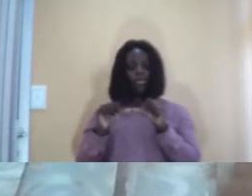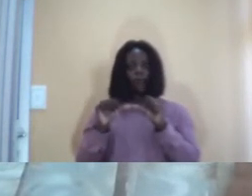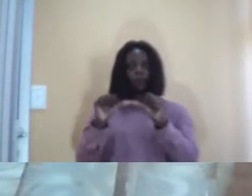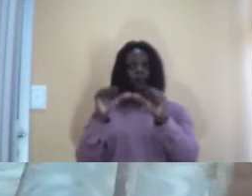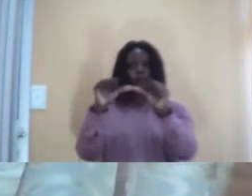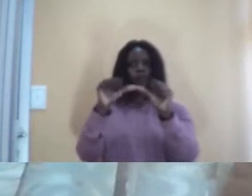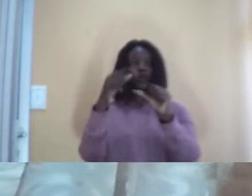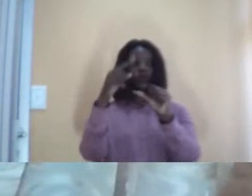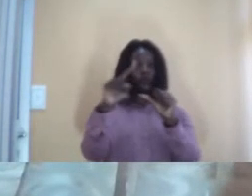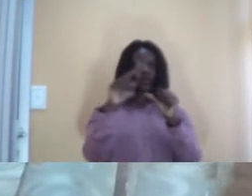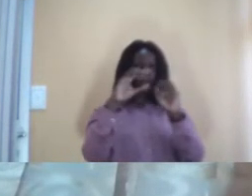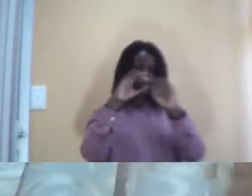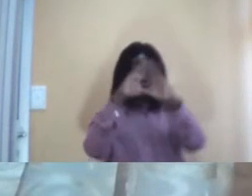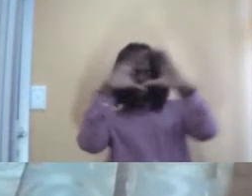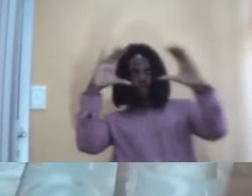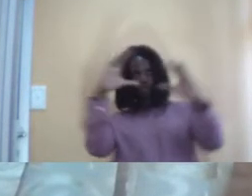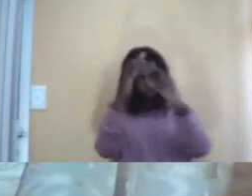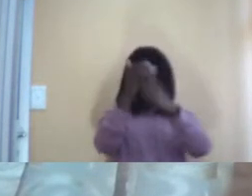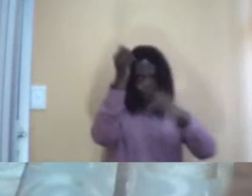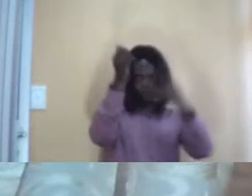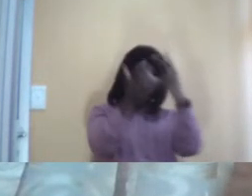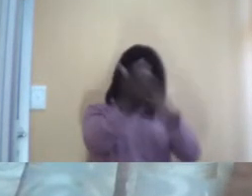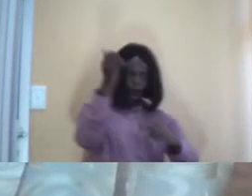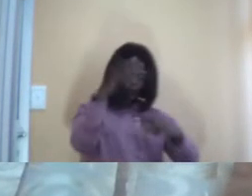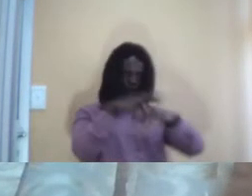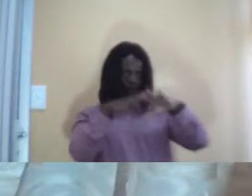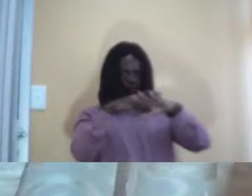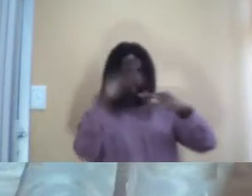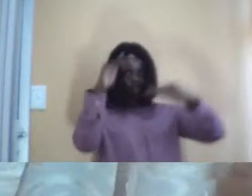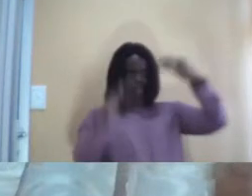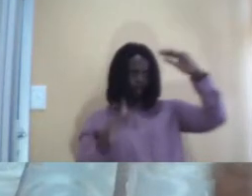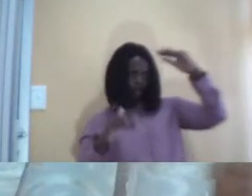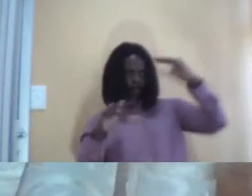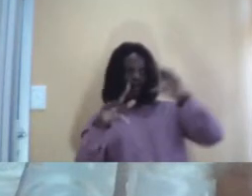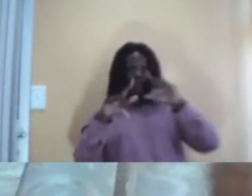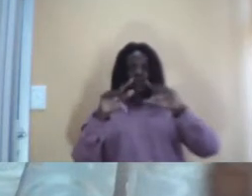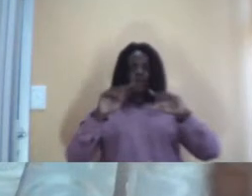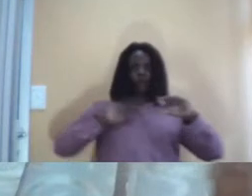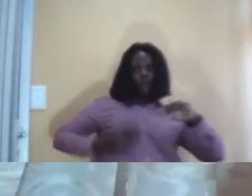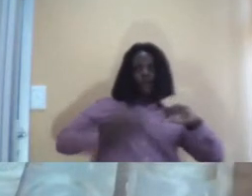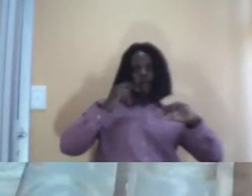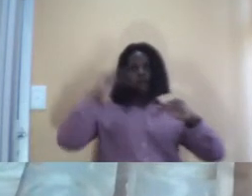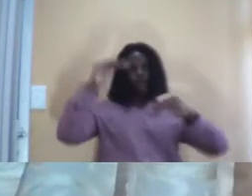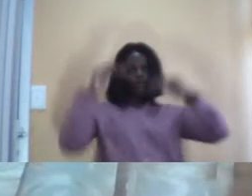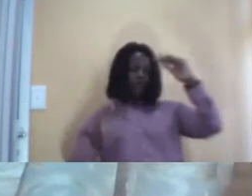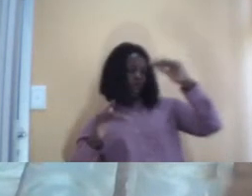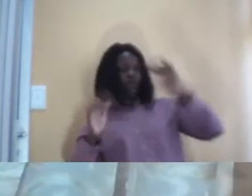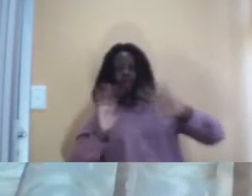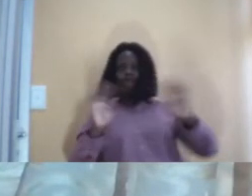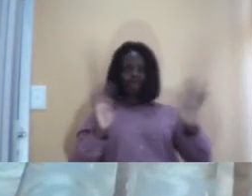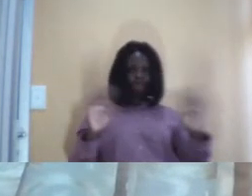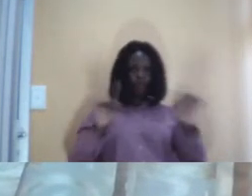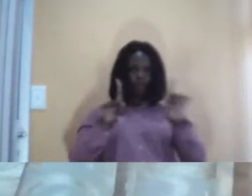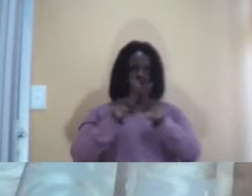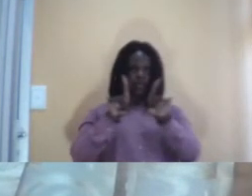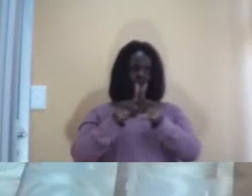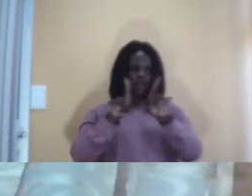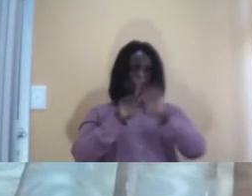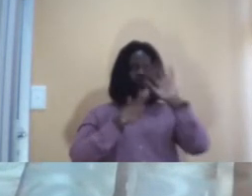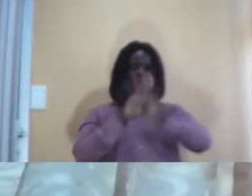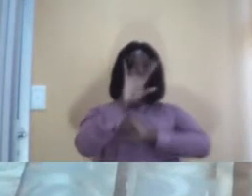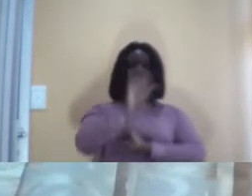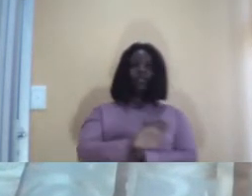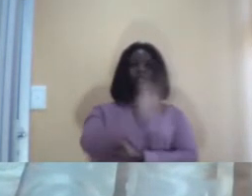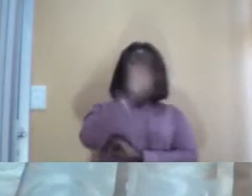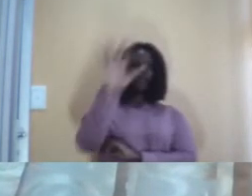vision of a non-racial, non-sexist, and prosperous South Africa. Chairperson, I've been mandated